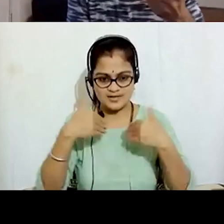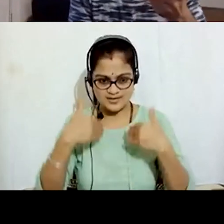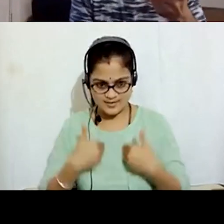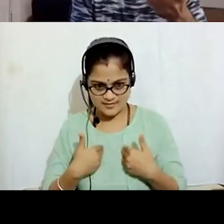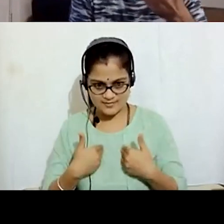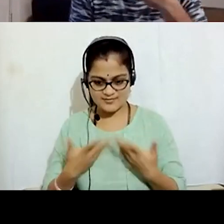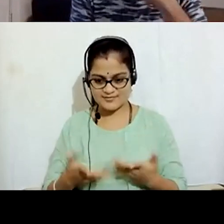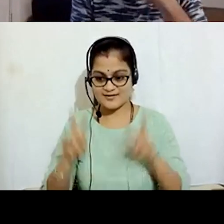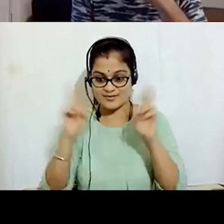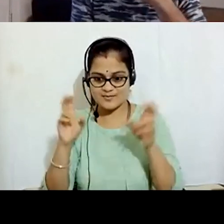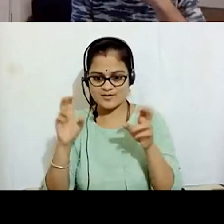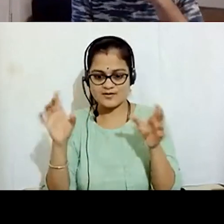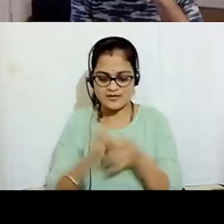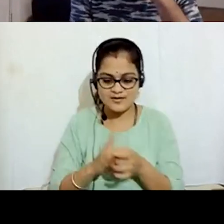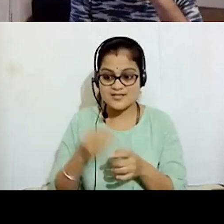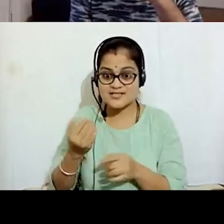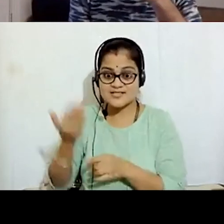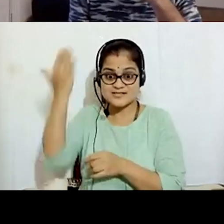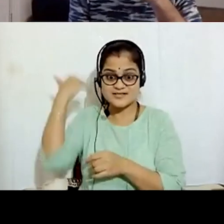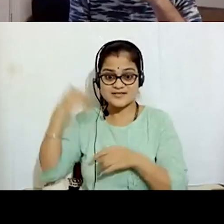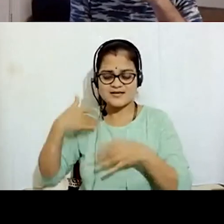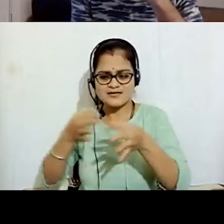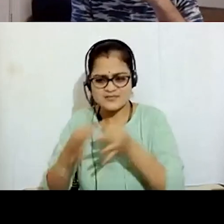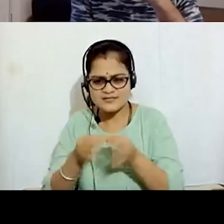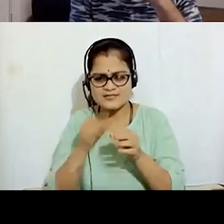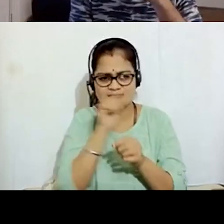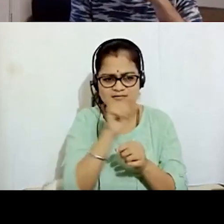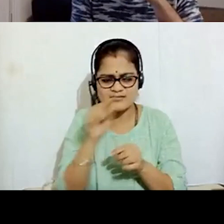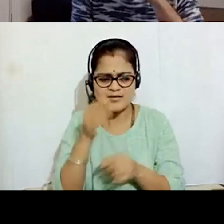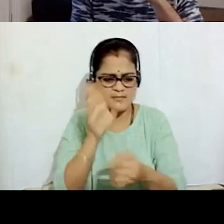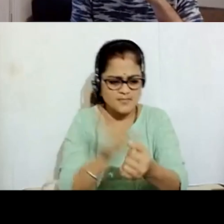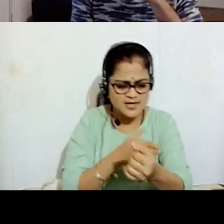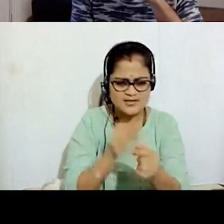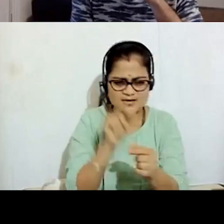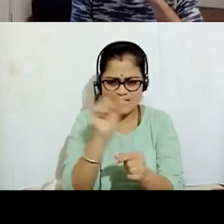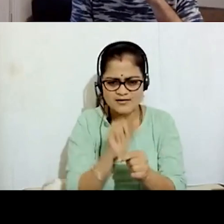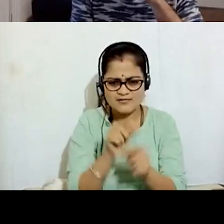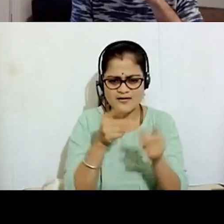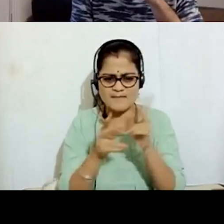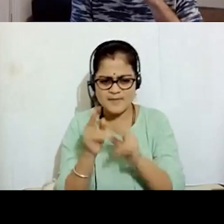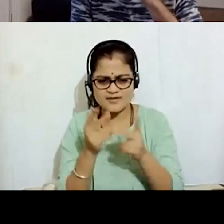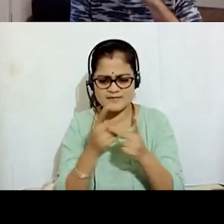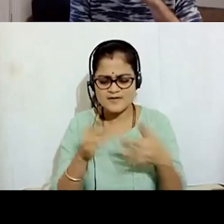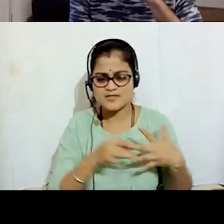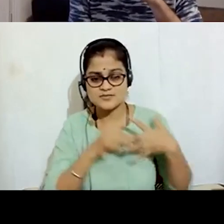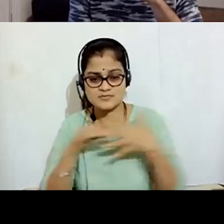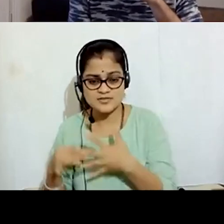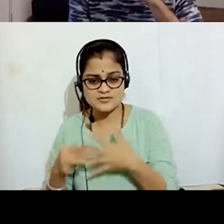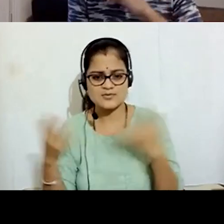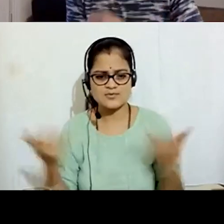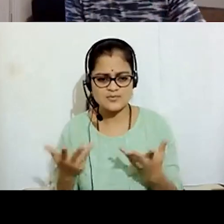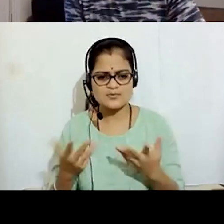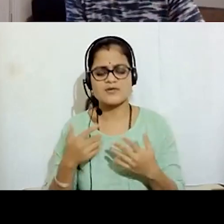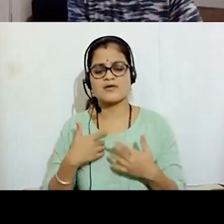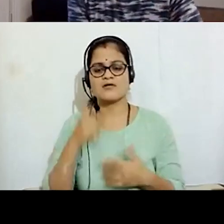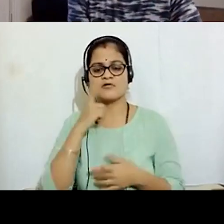was talking about in the beginning, how each and every song or musical piece that you made was so unique and so cool in